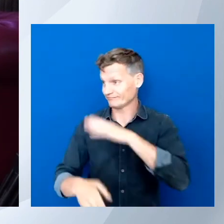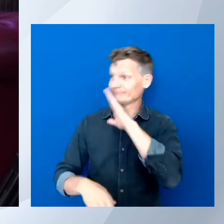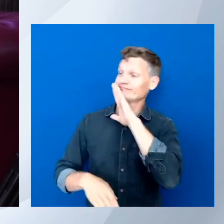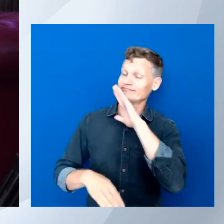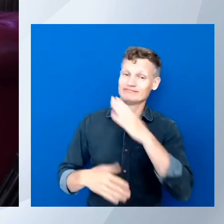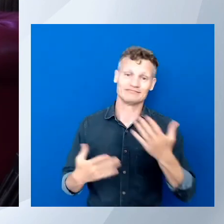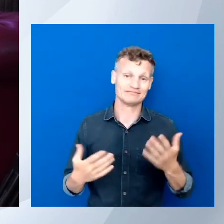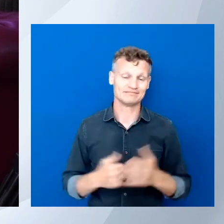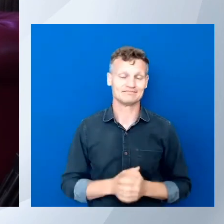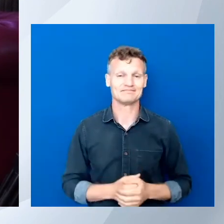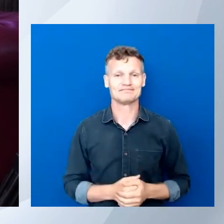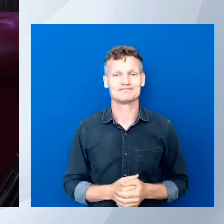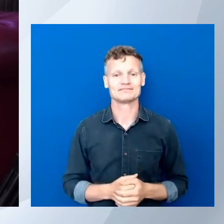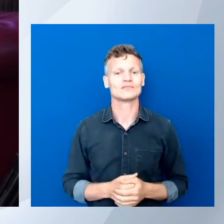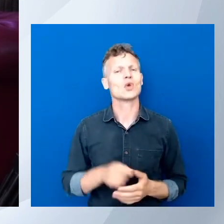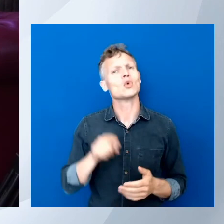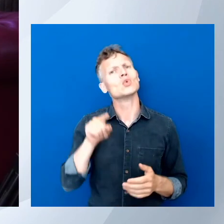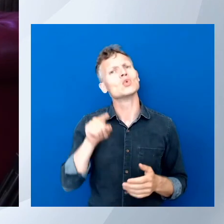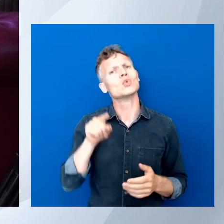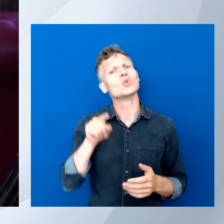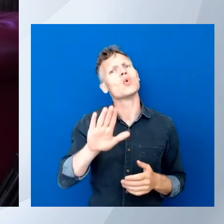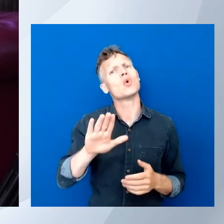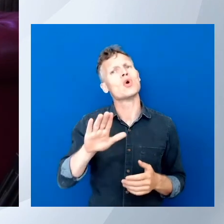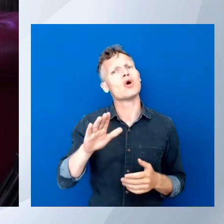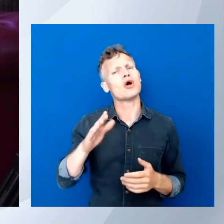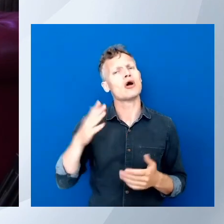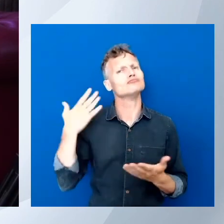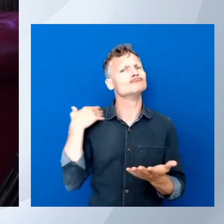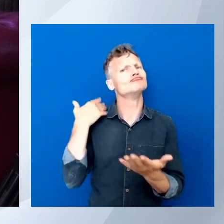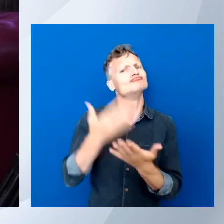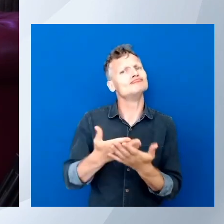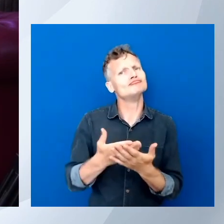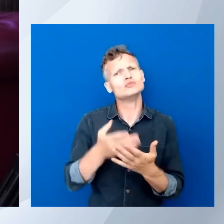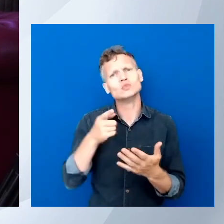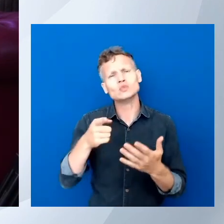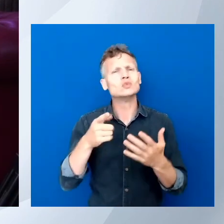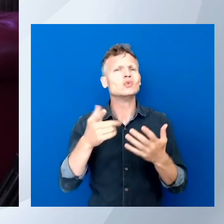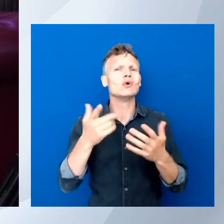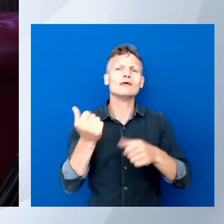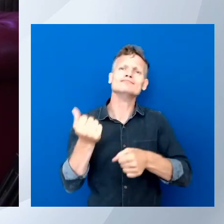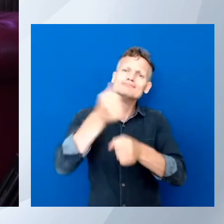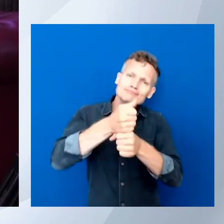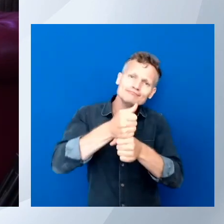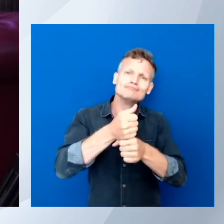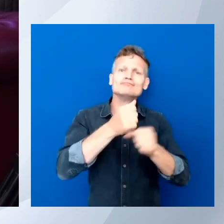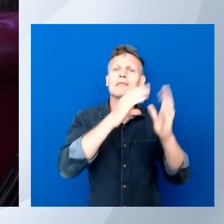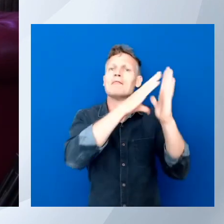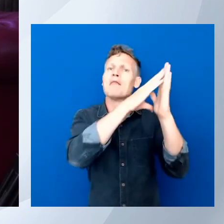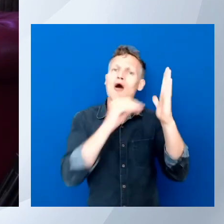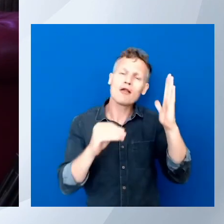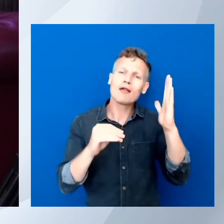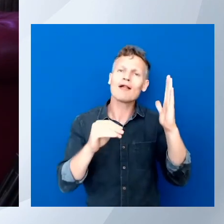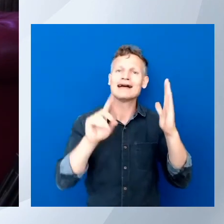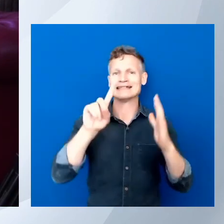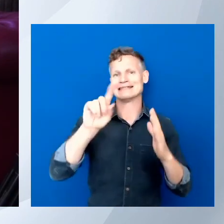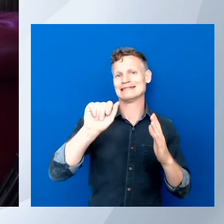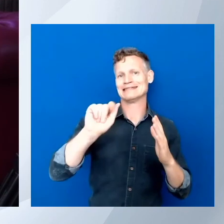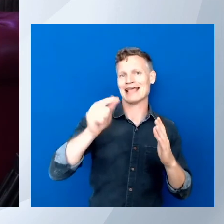learn, like you create this model and use the data set, and then you have like a result.